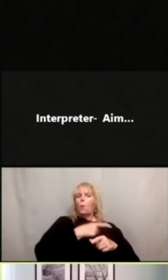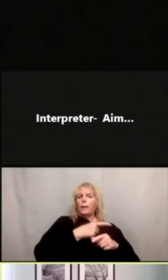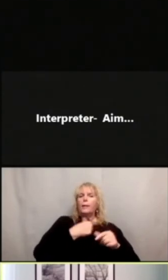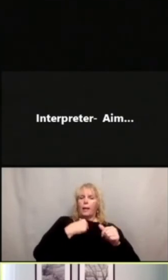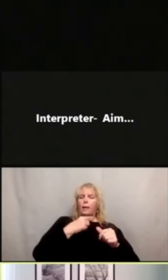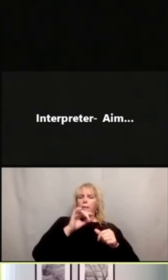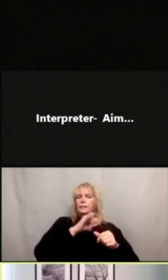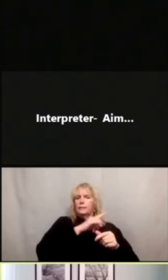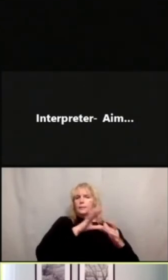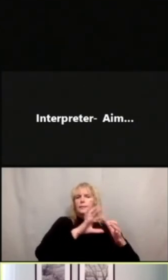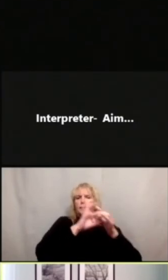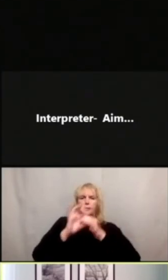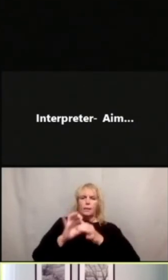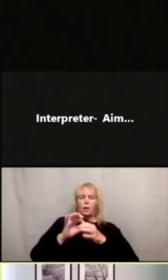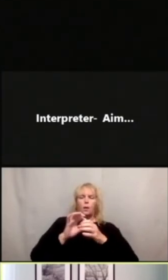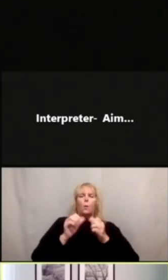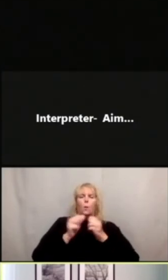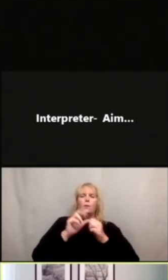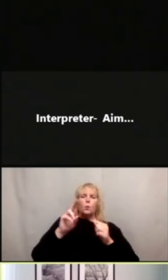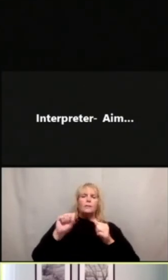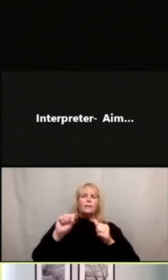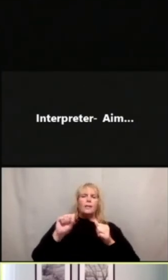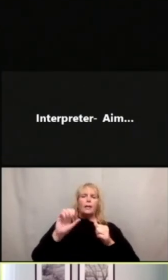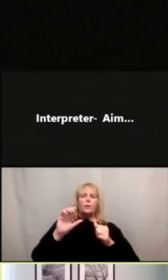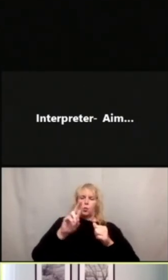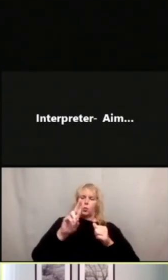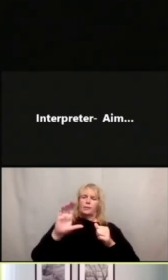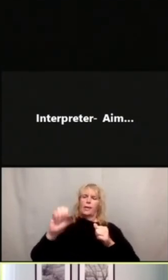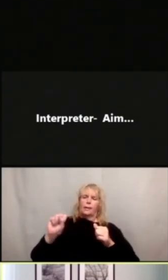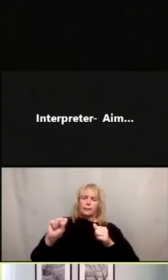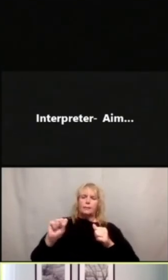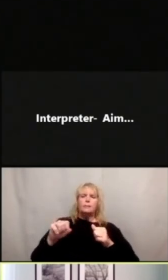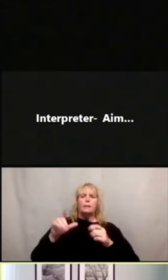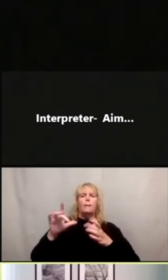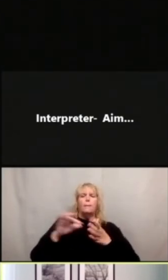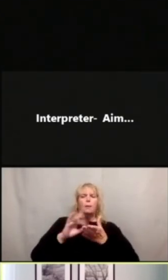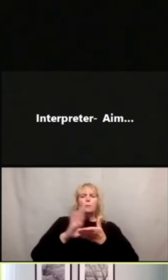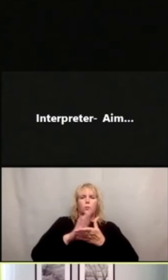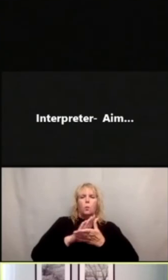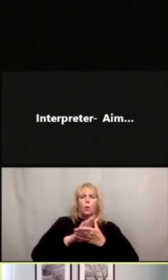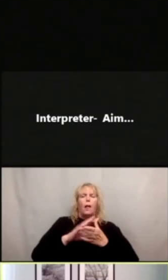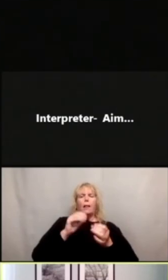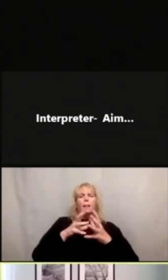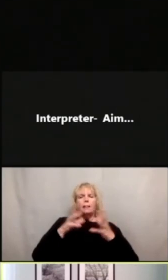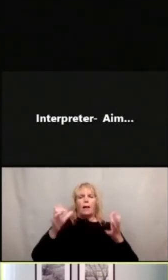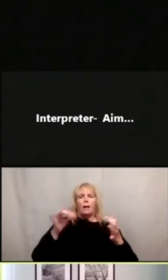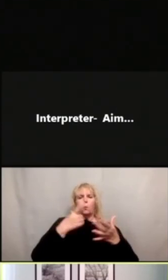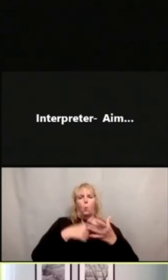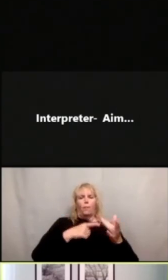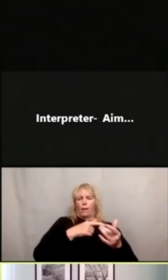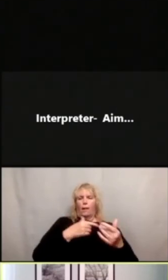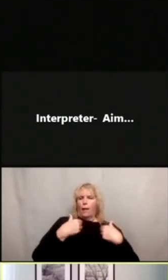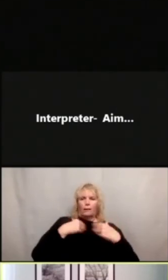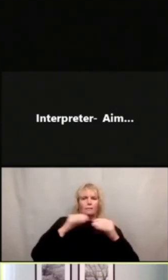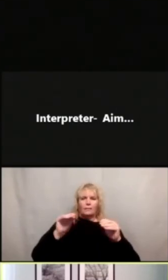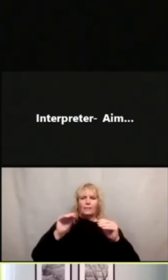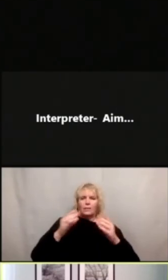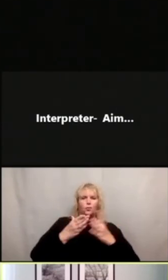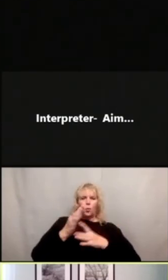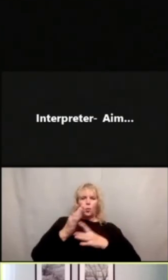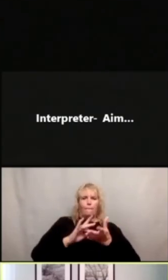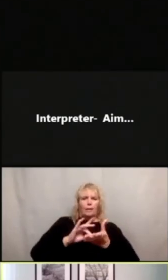with UCF's medical school. And so a lot of their health literacy information was being taught by medical students. So again, what a